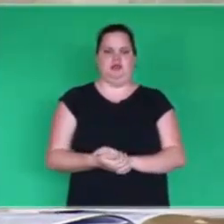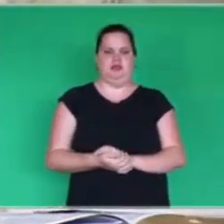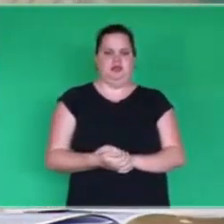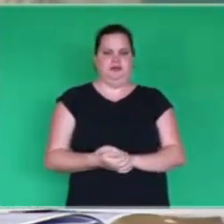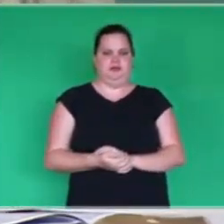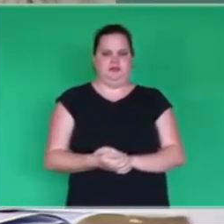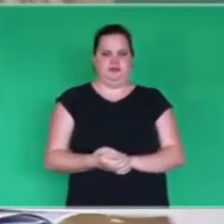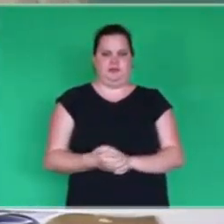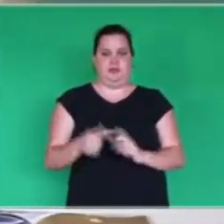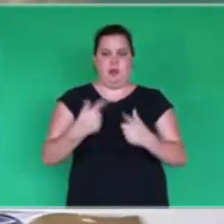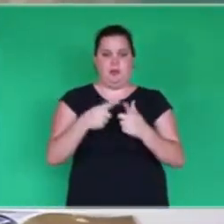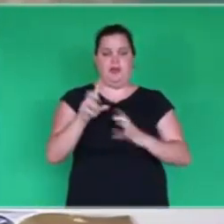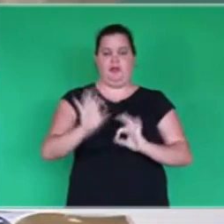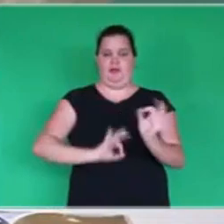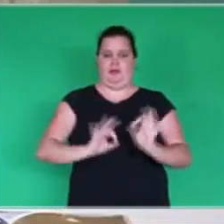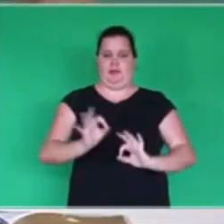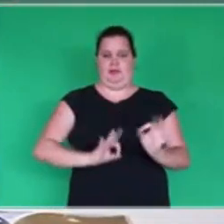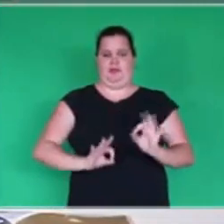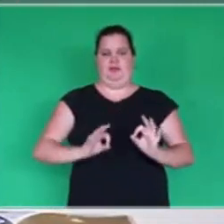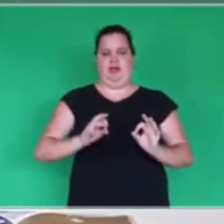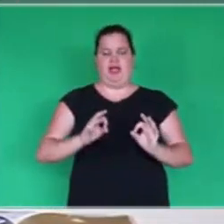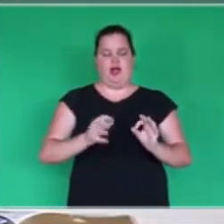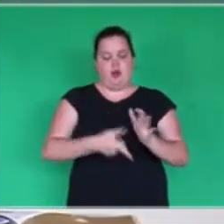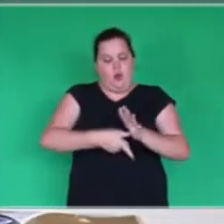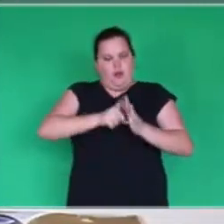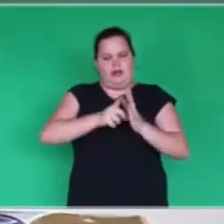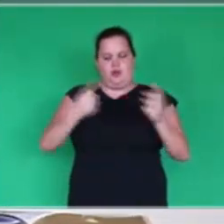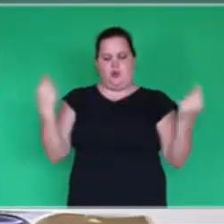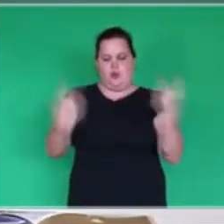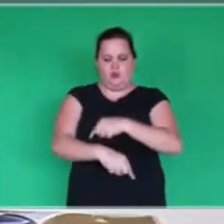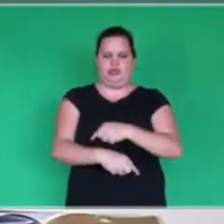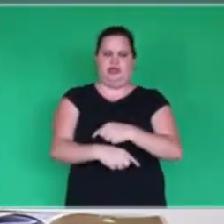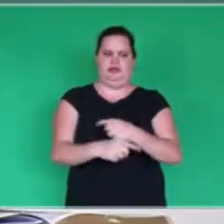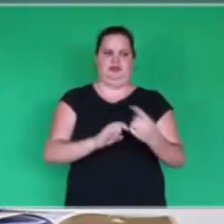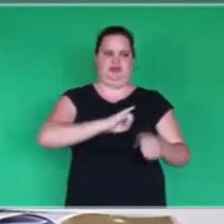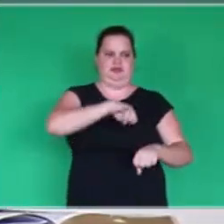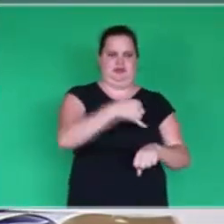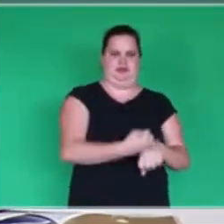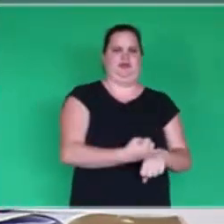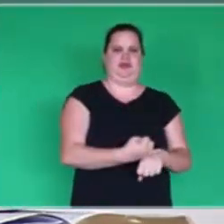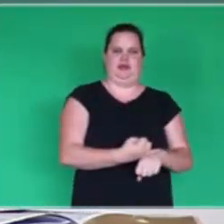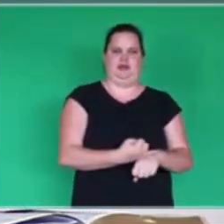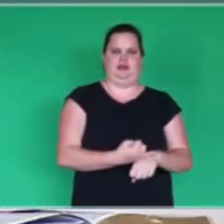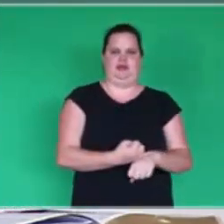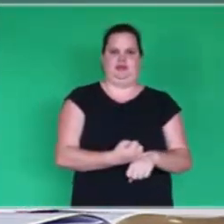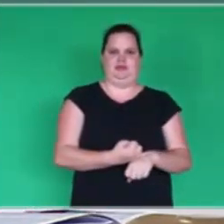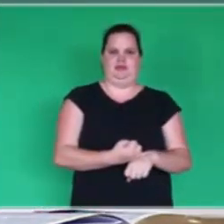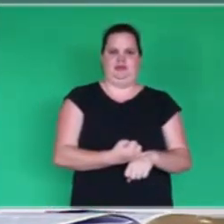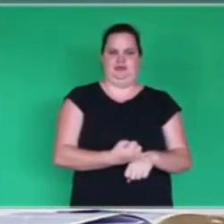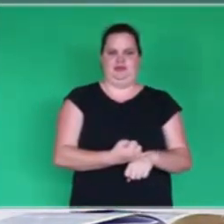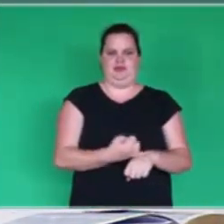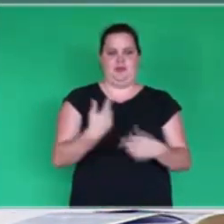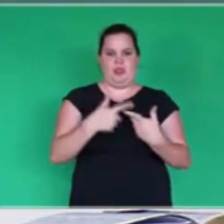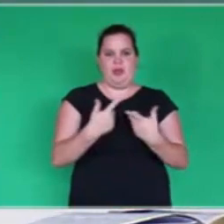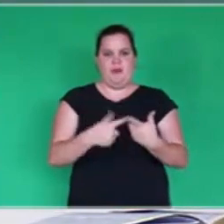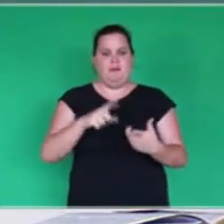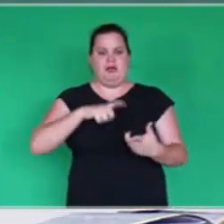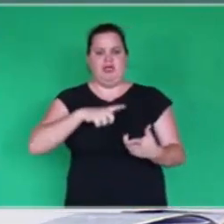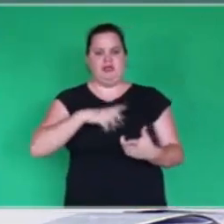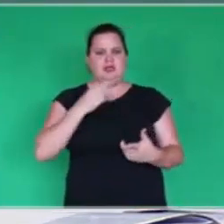Jerusalem. They will be encamped in the valley of Jezreel. 200 million